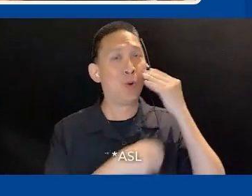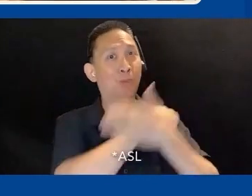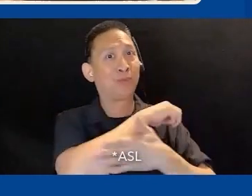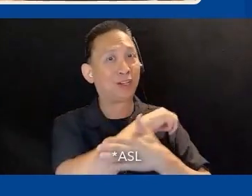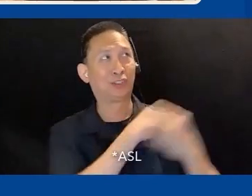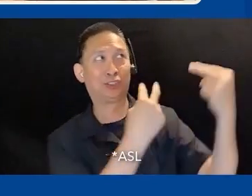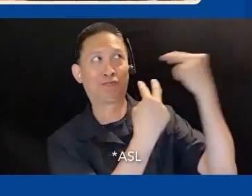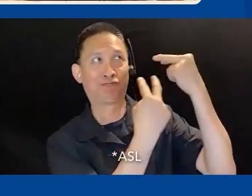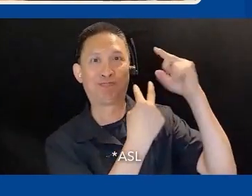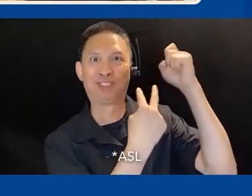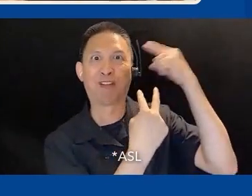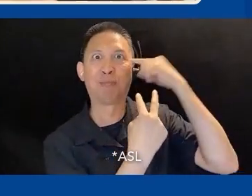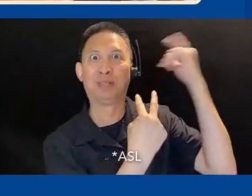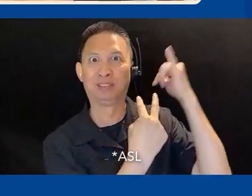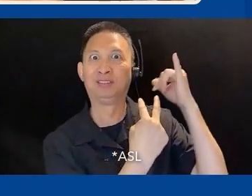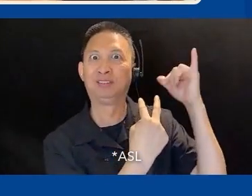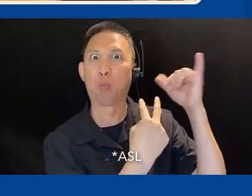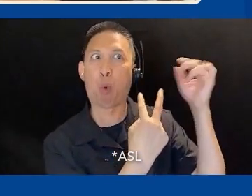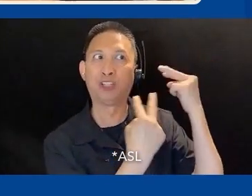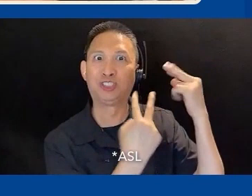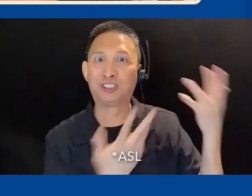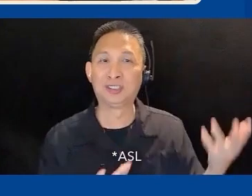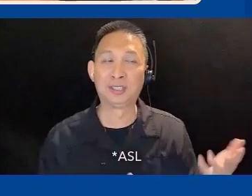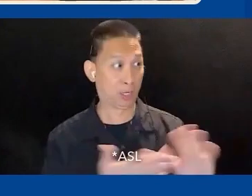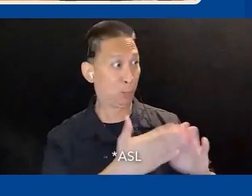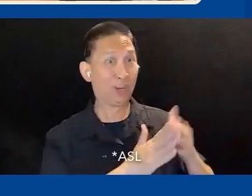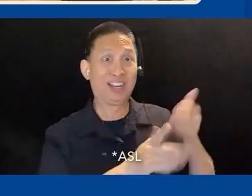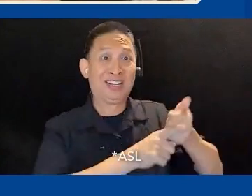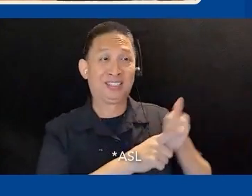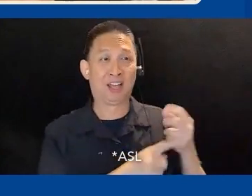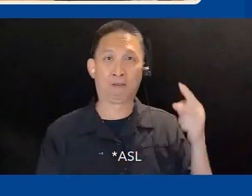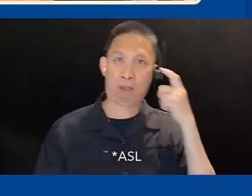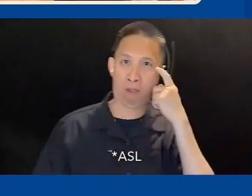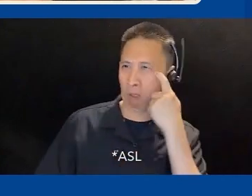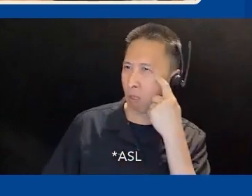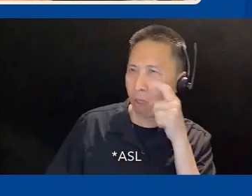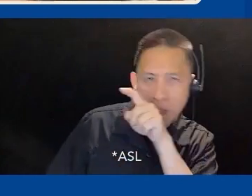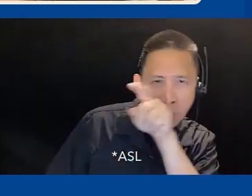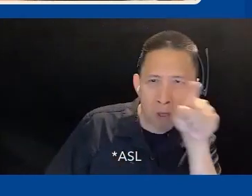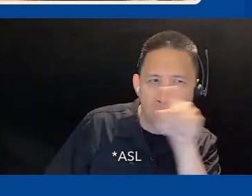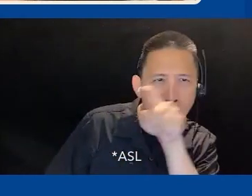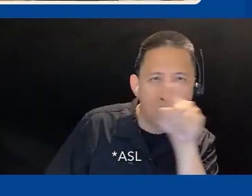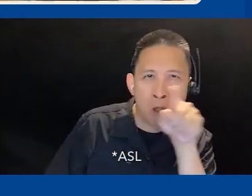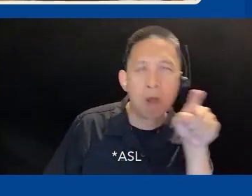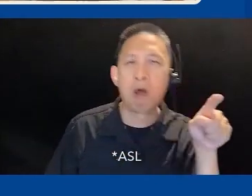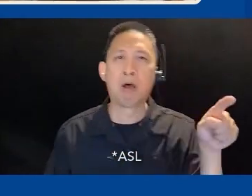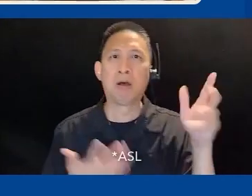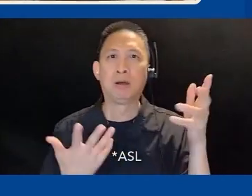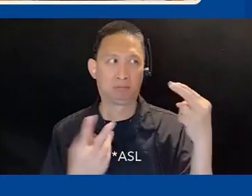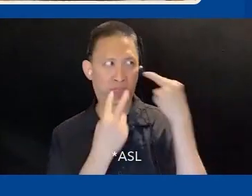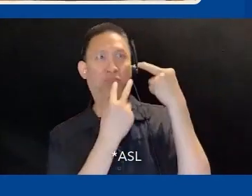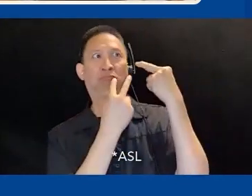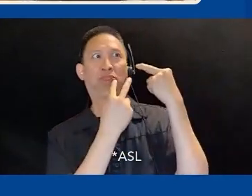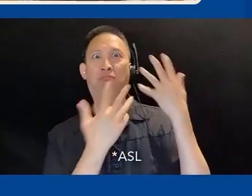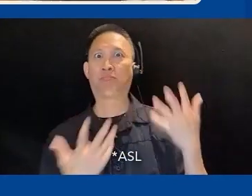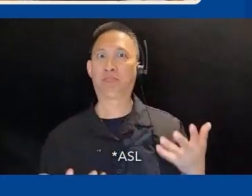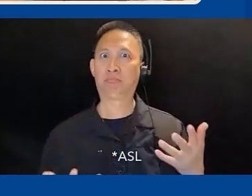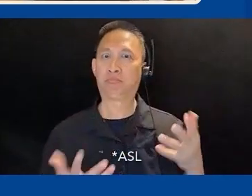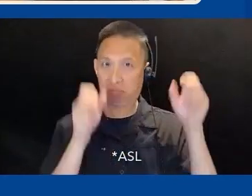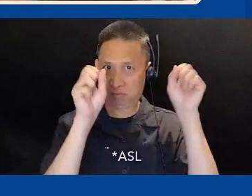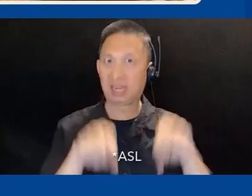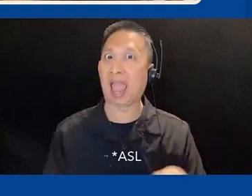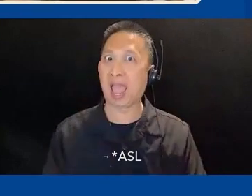countries, and it's judgment from the community itself, right? And who, because of in often